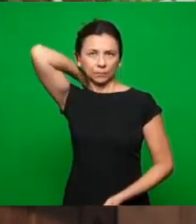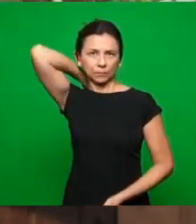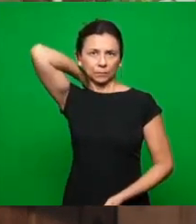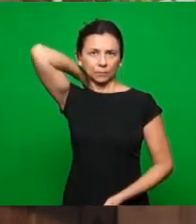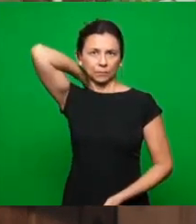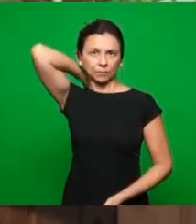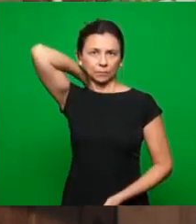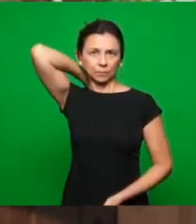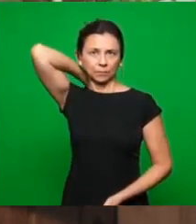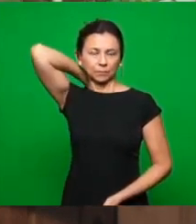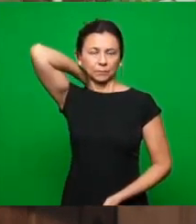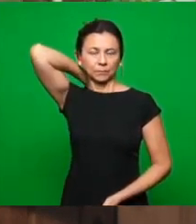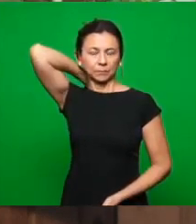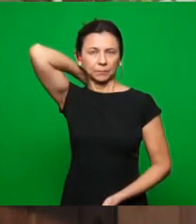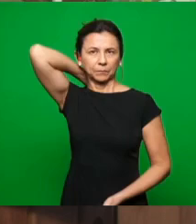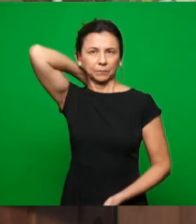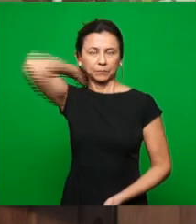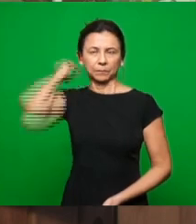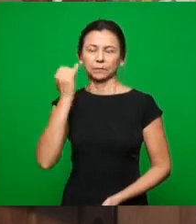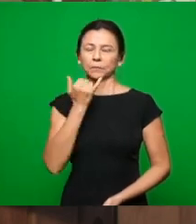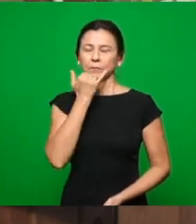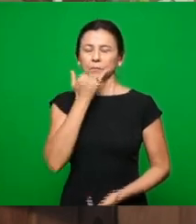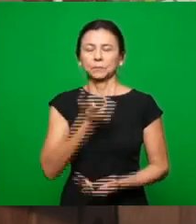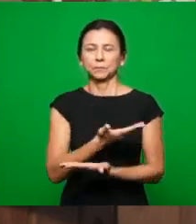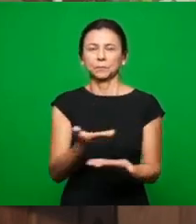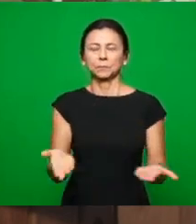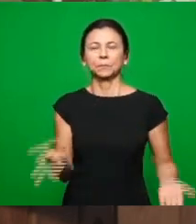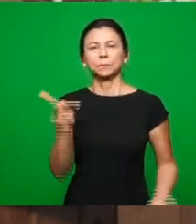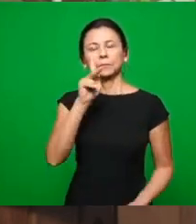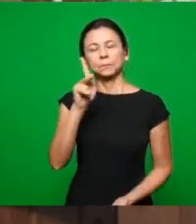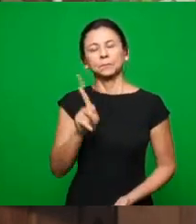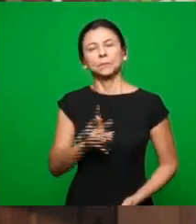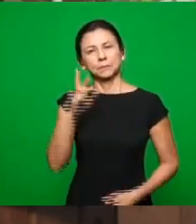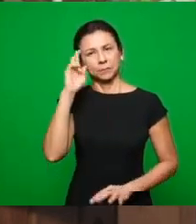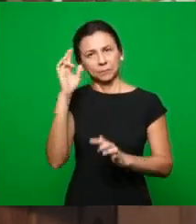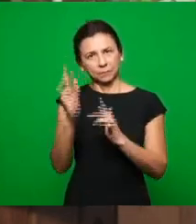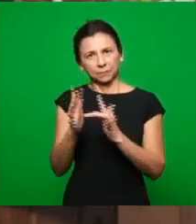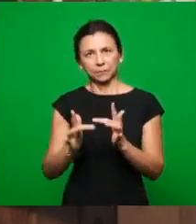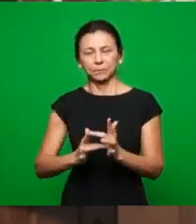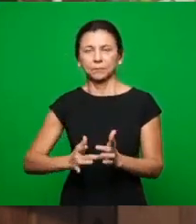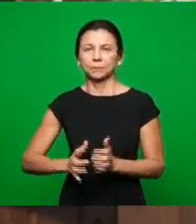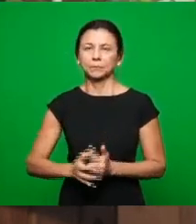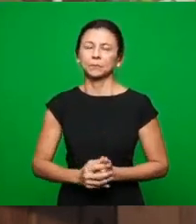My beloved, I want to greet everyone with the peace of the Lord Jesus.